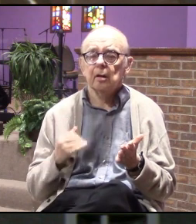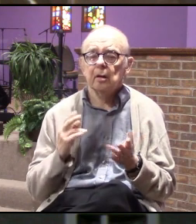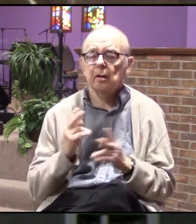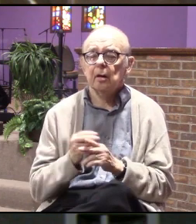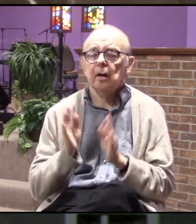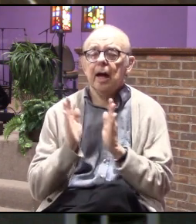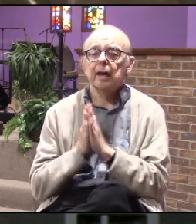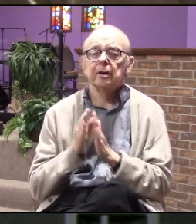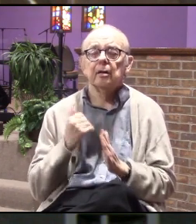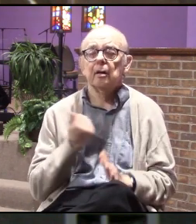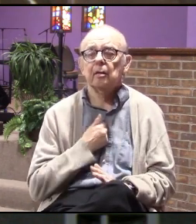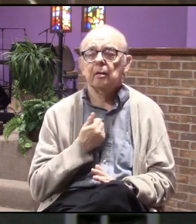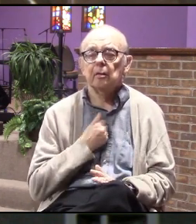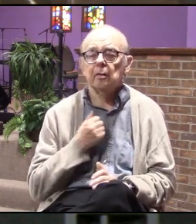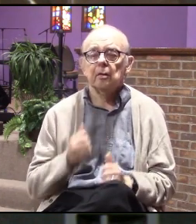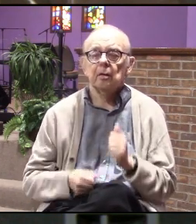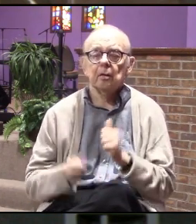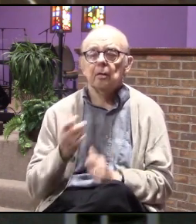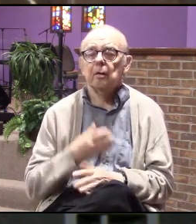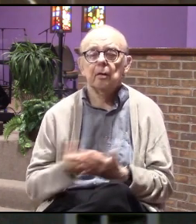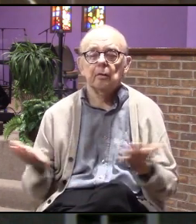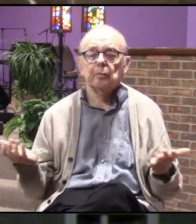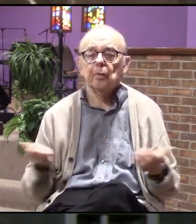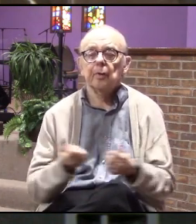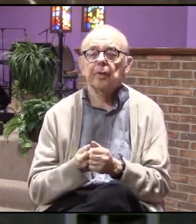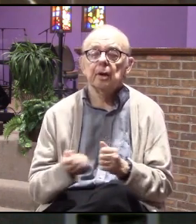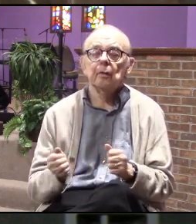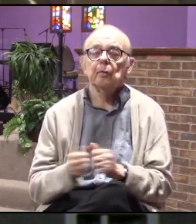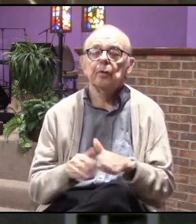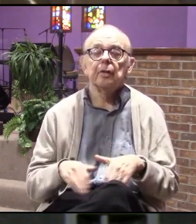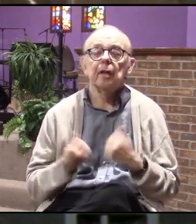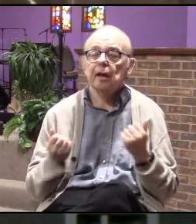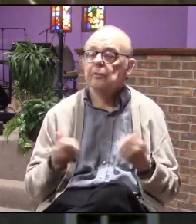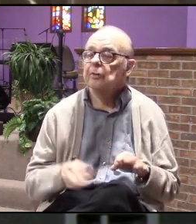keep asking ourselves, what's the most important thing in life, Lord?